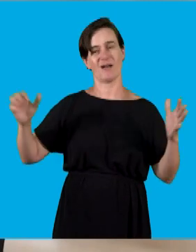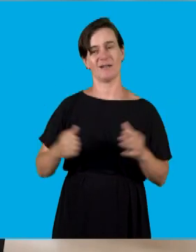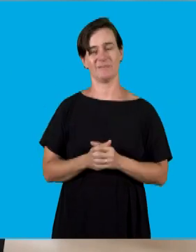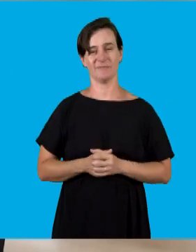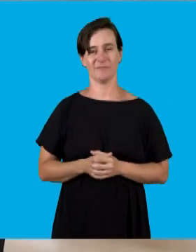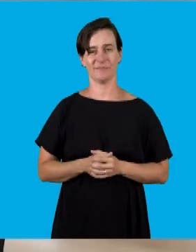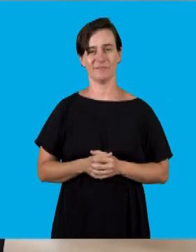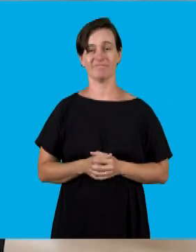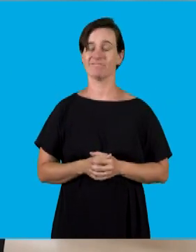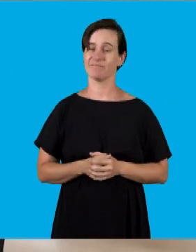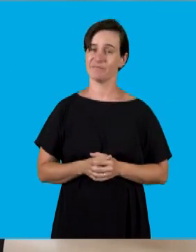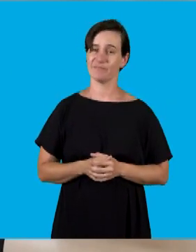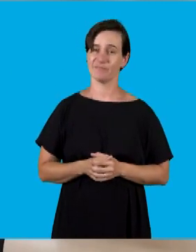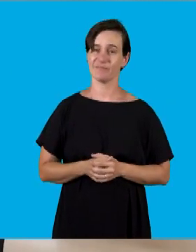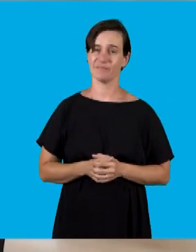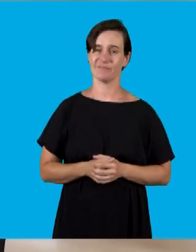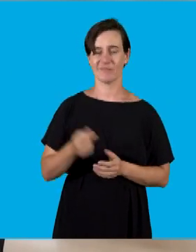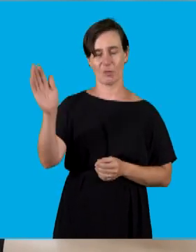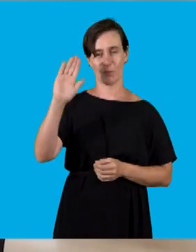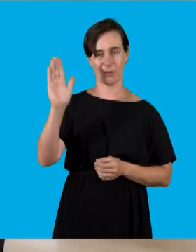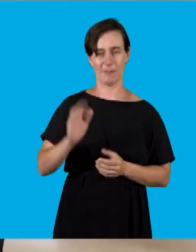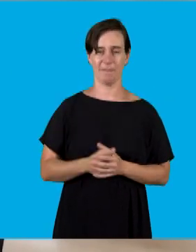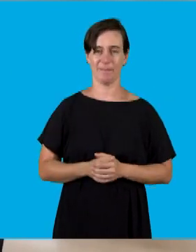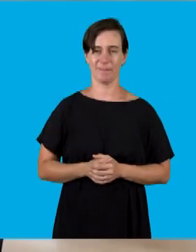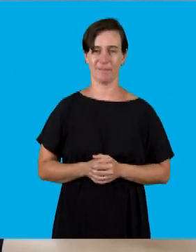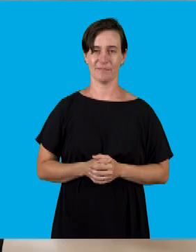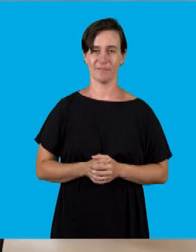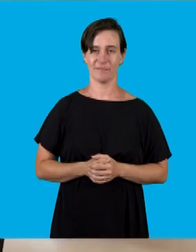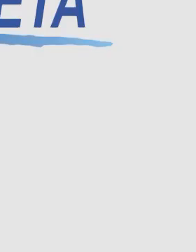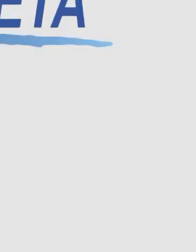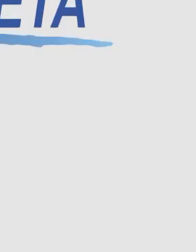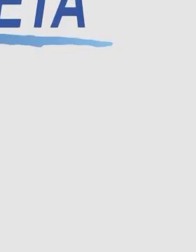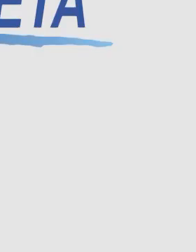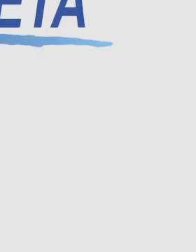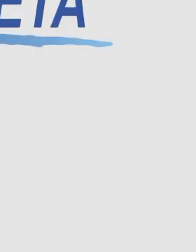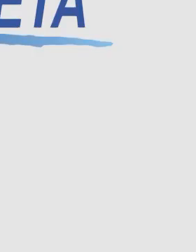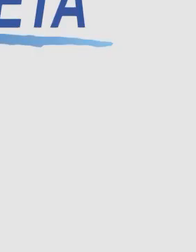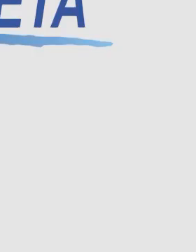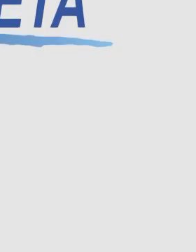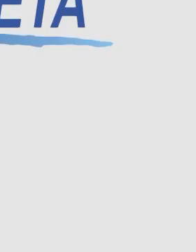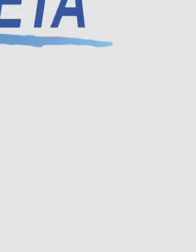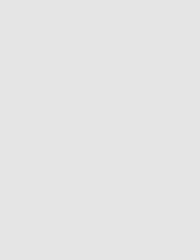are always visible. With that said, it is goodbye from me.